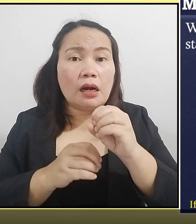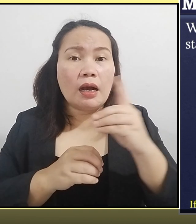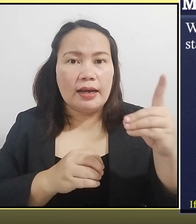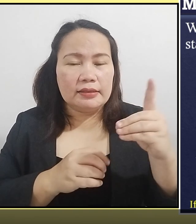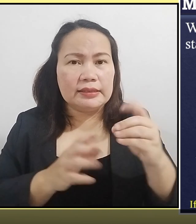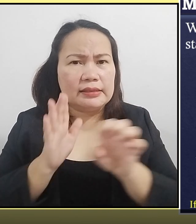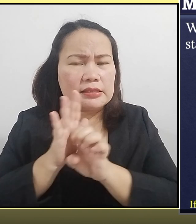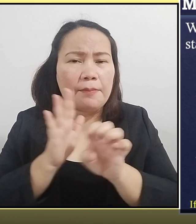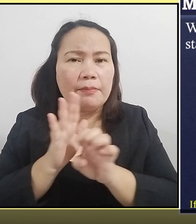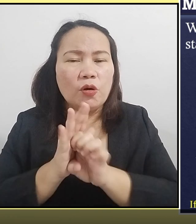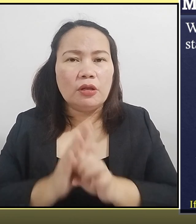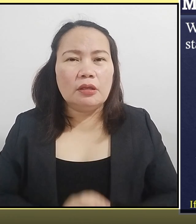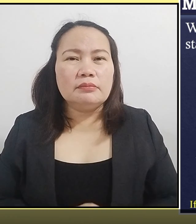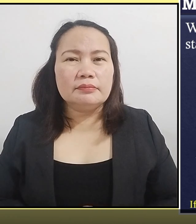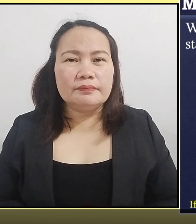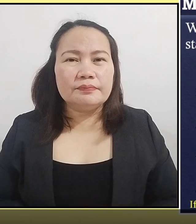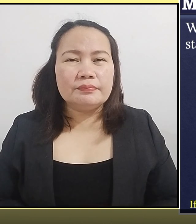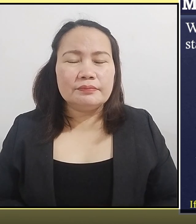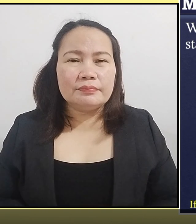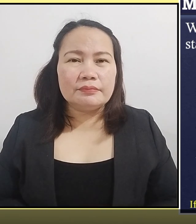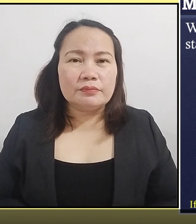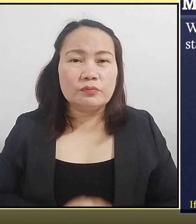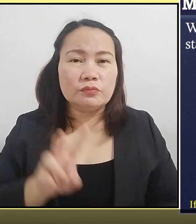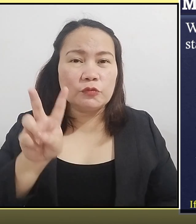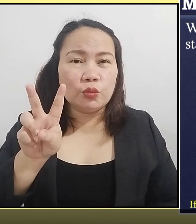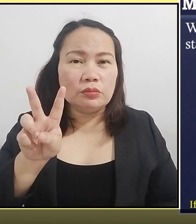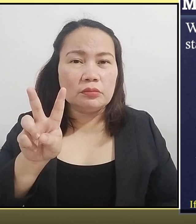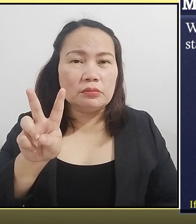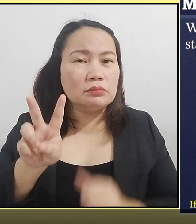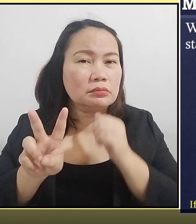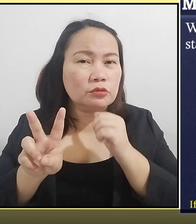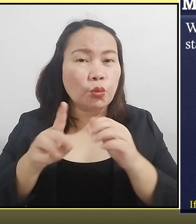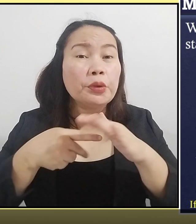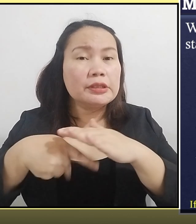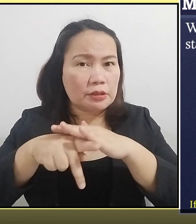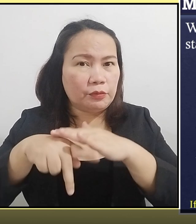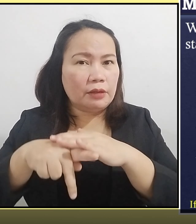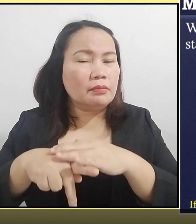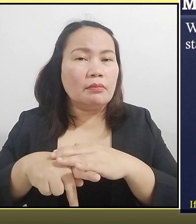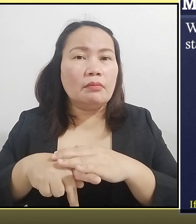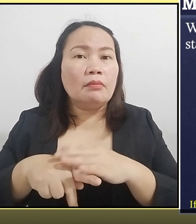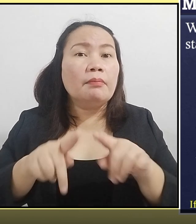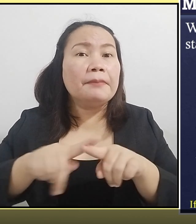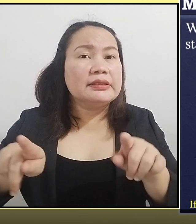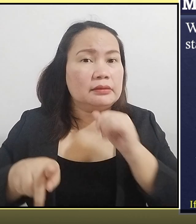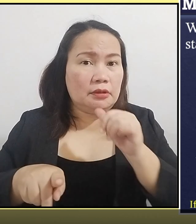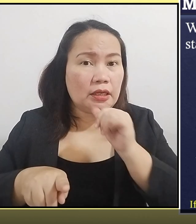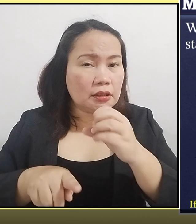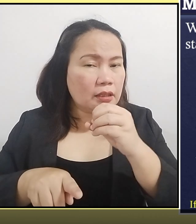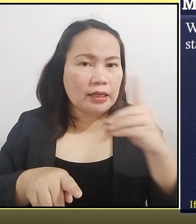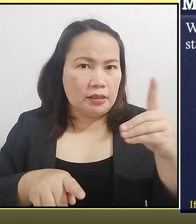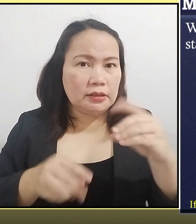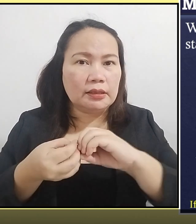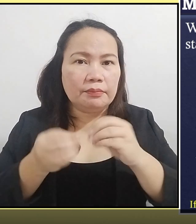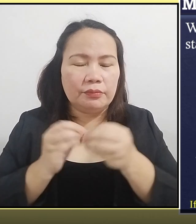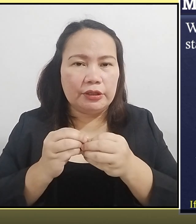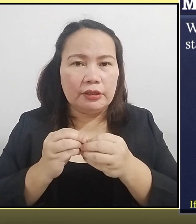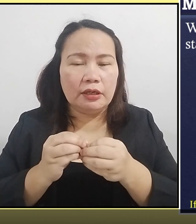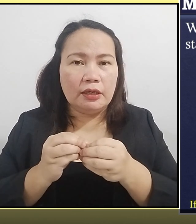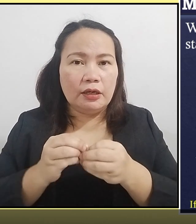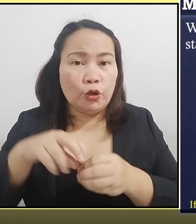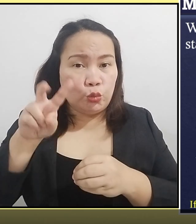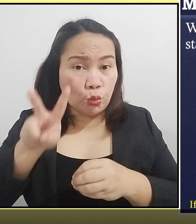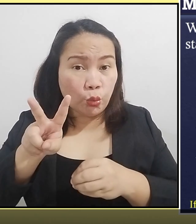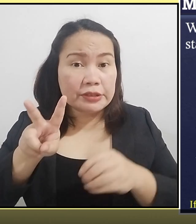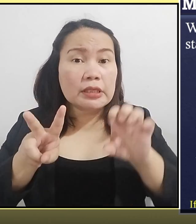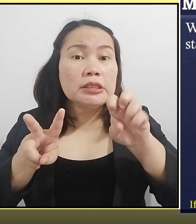are odd numbers. So let's say for example, 2. 2 is a prime but that is not an odd number.